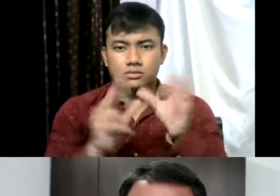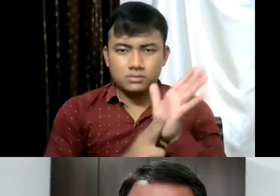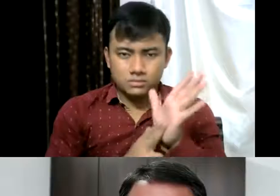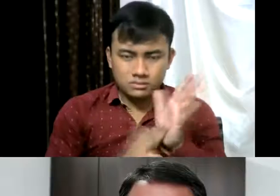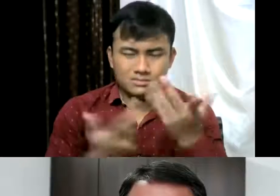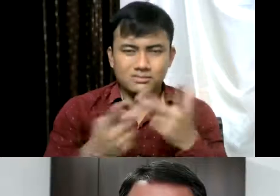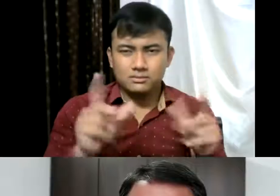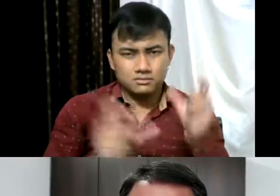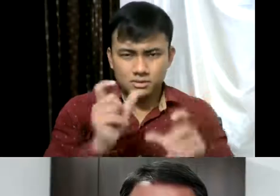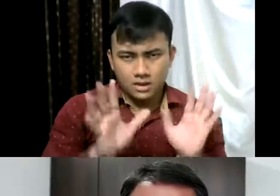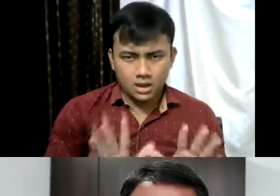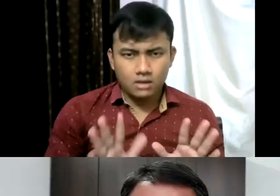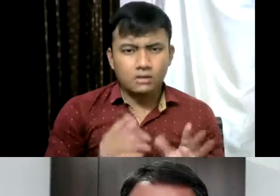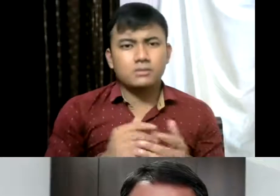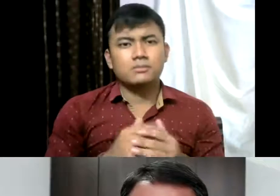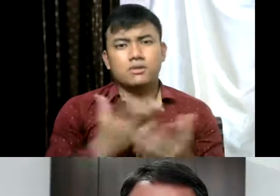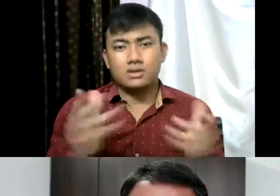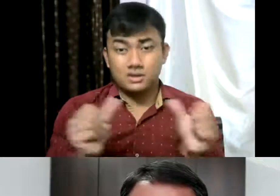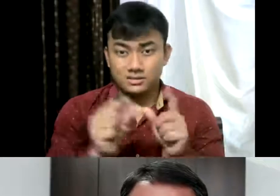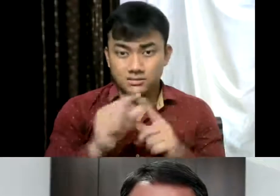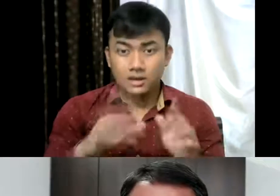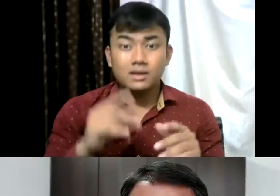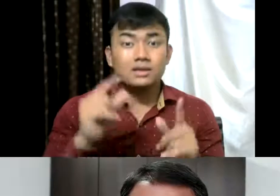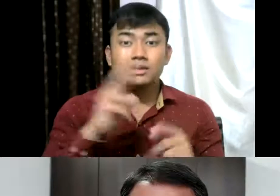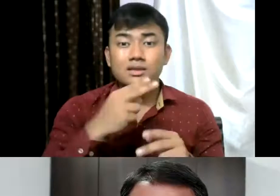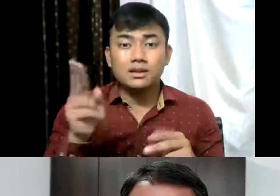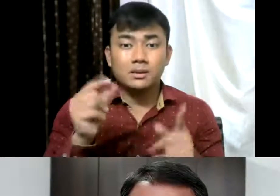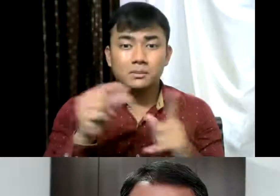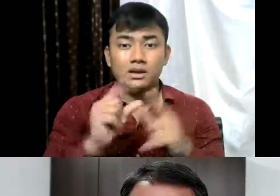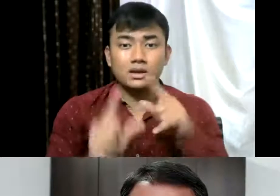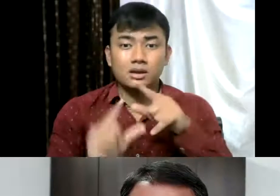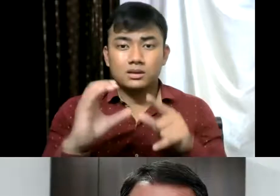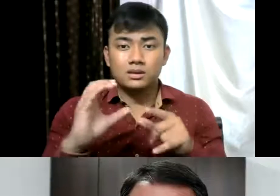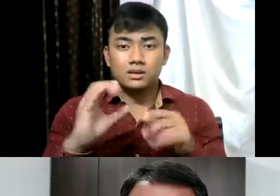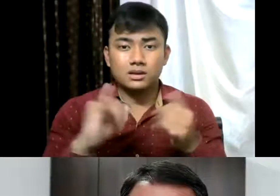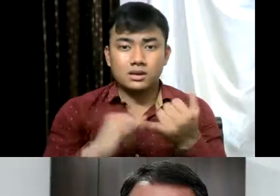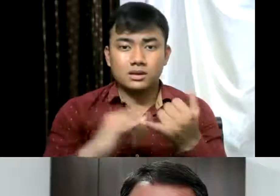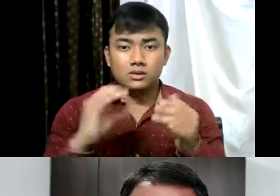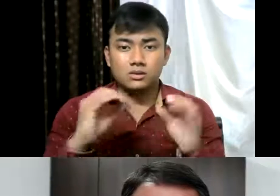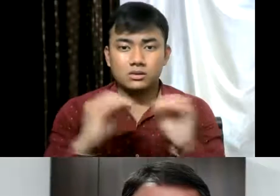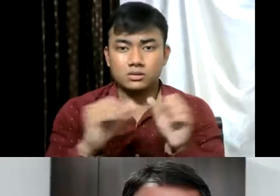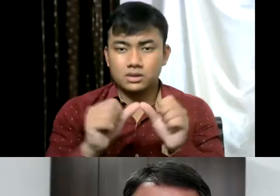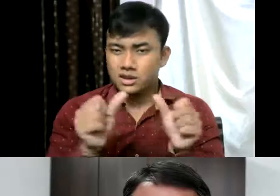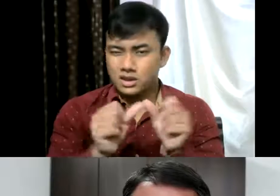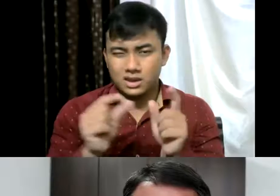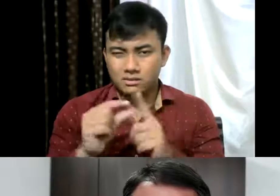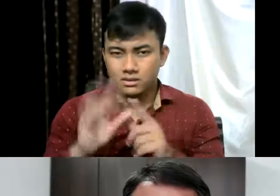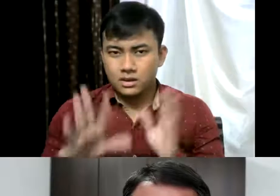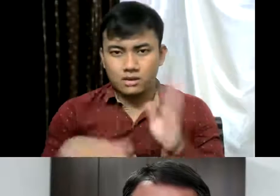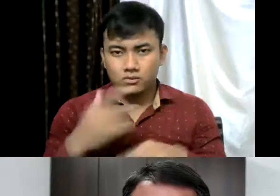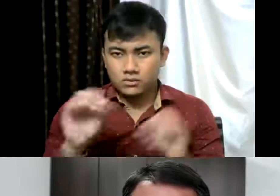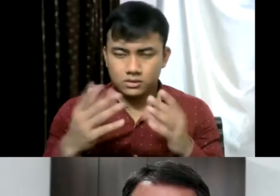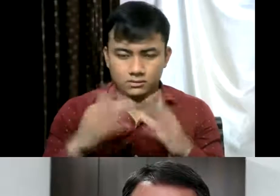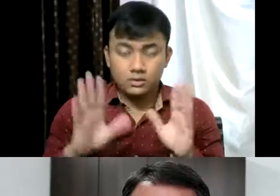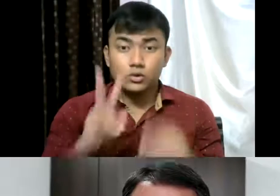Planet Romeo and like this app called Pink Sofa, which you enter Pink Sofa and has this wholesome photo of 2 women.